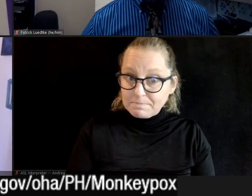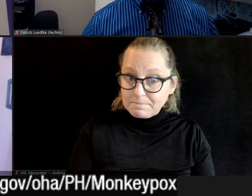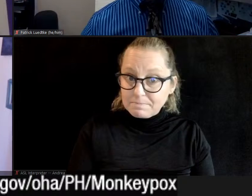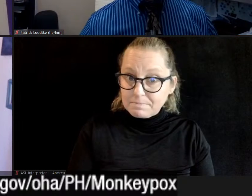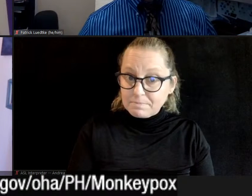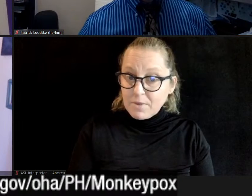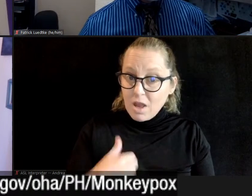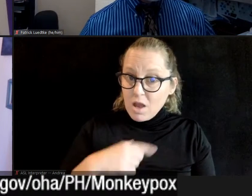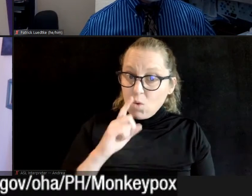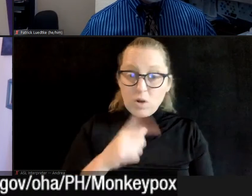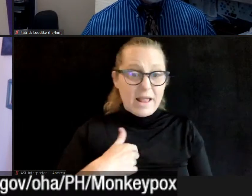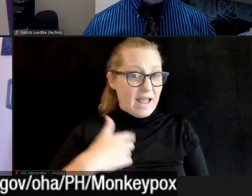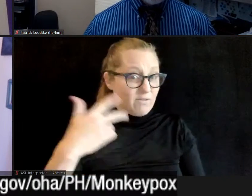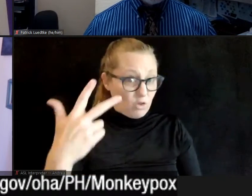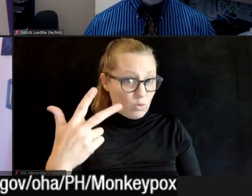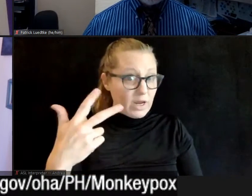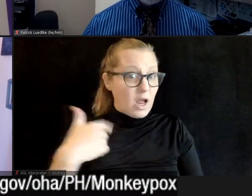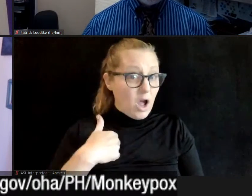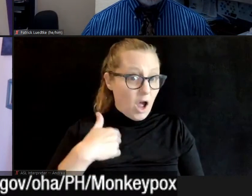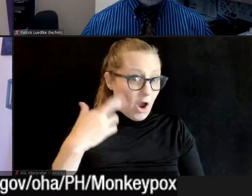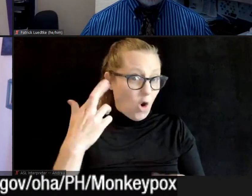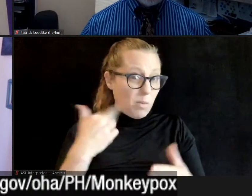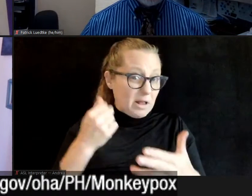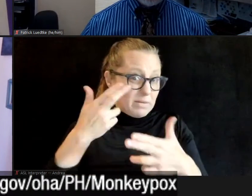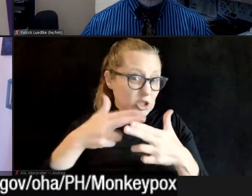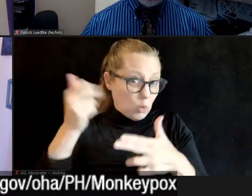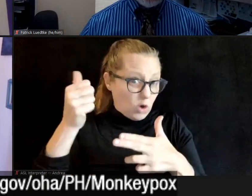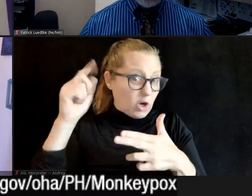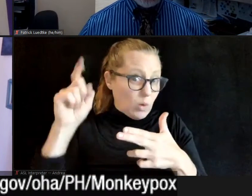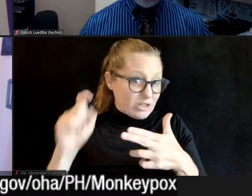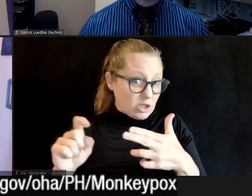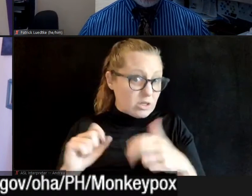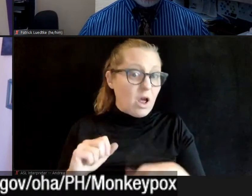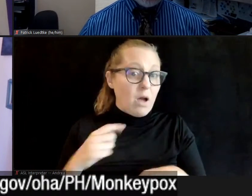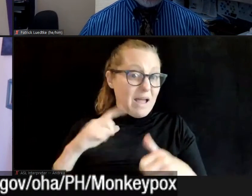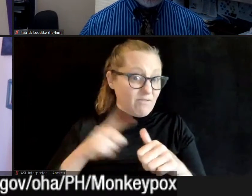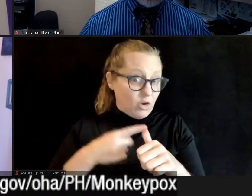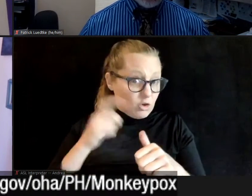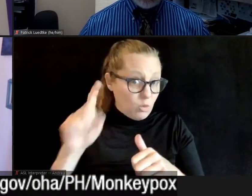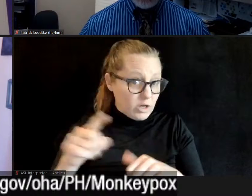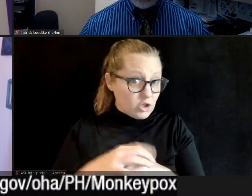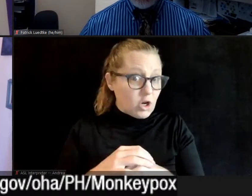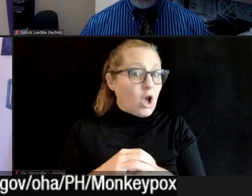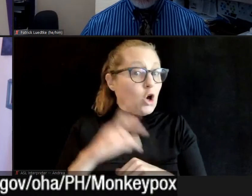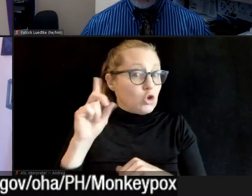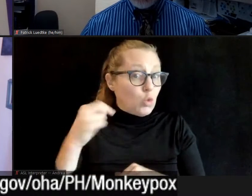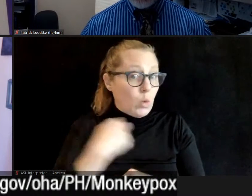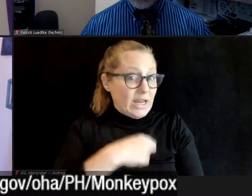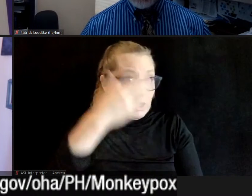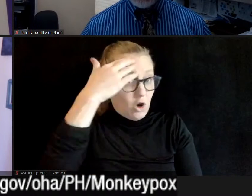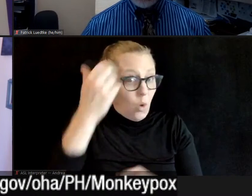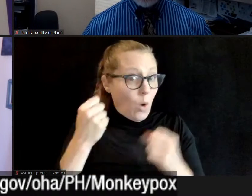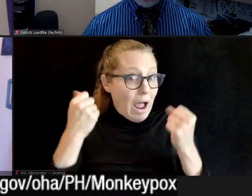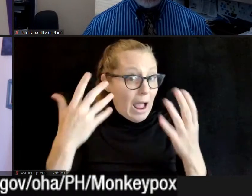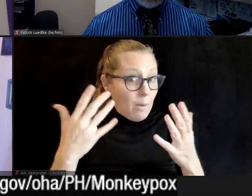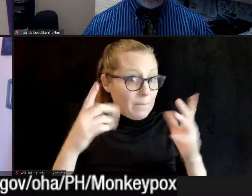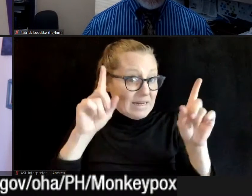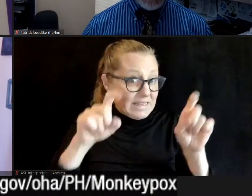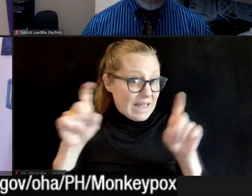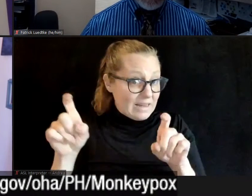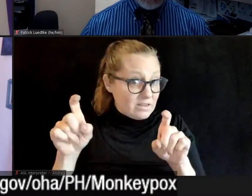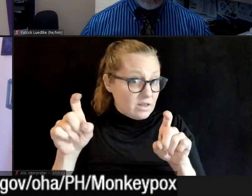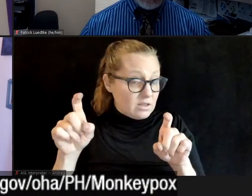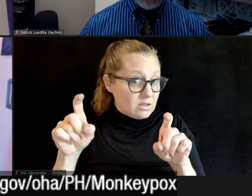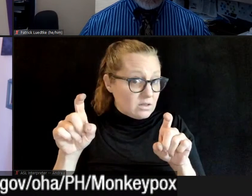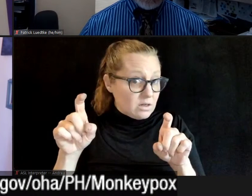I have 3, hopefully a little bit shorter questions. My first question is, do we know how many tests have